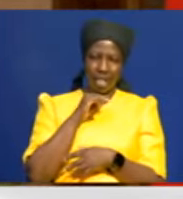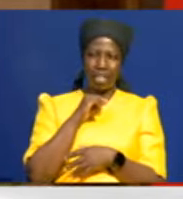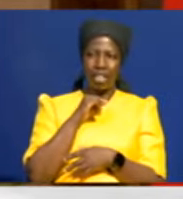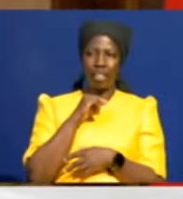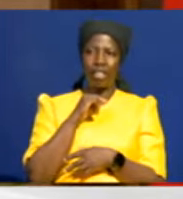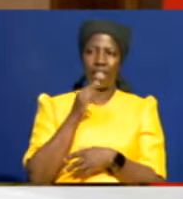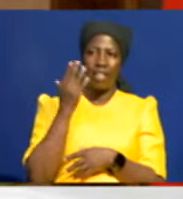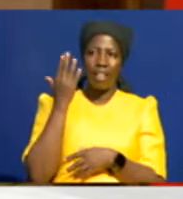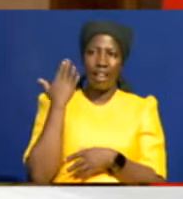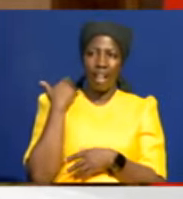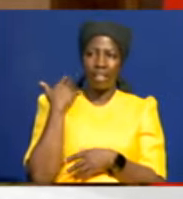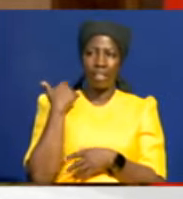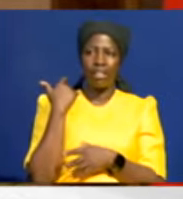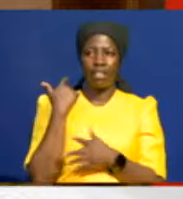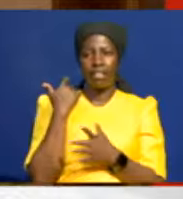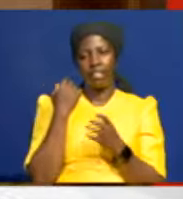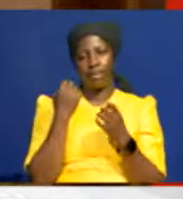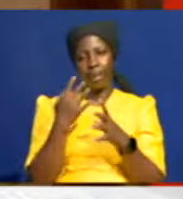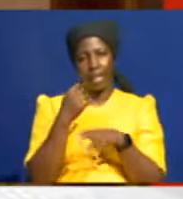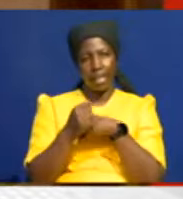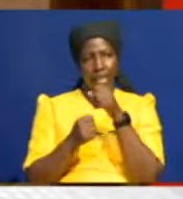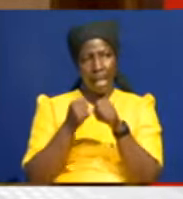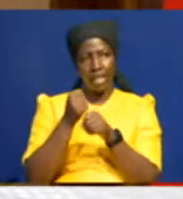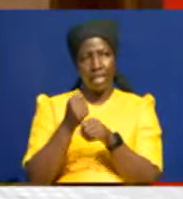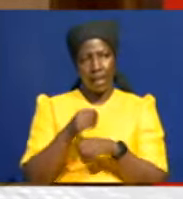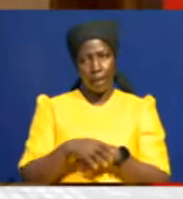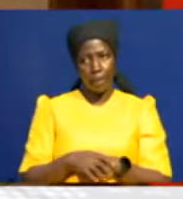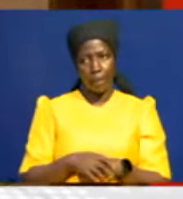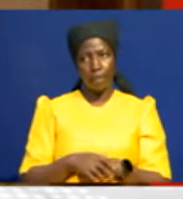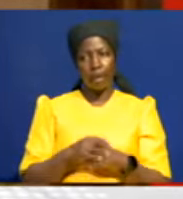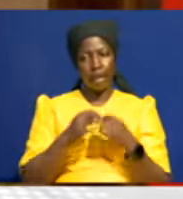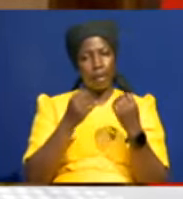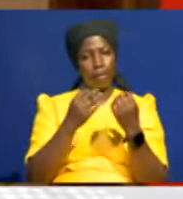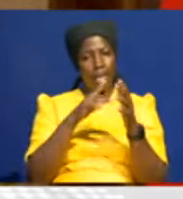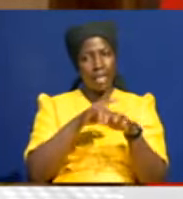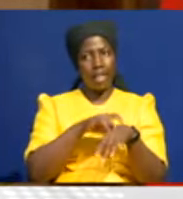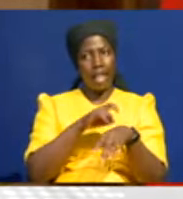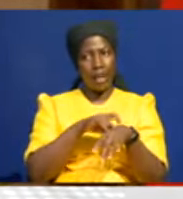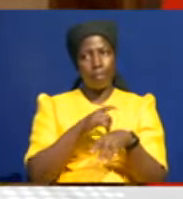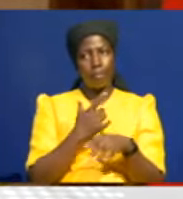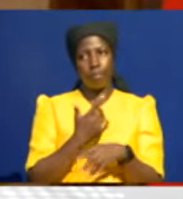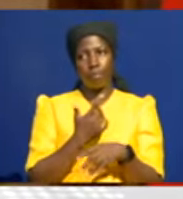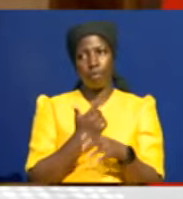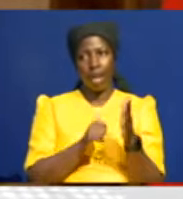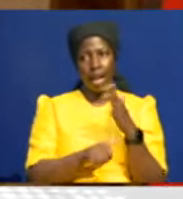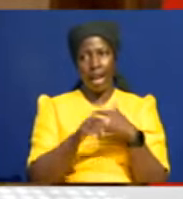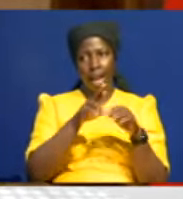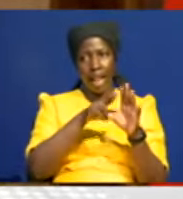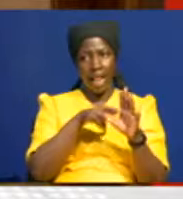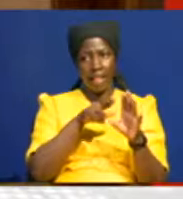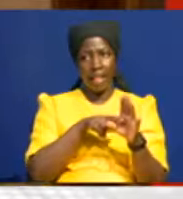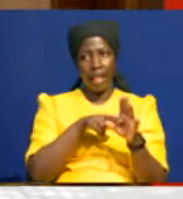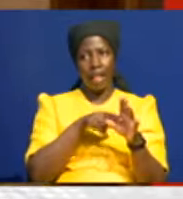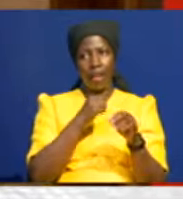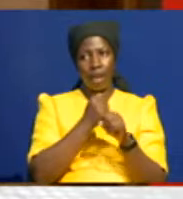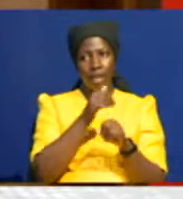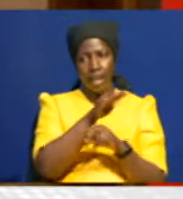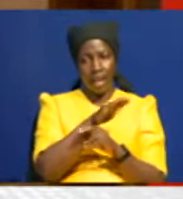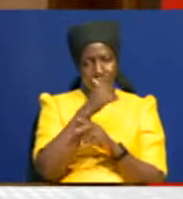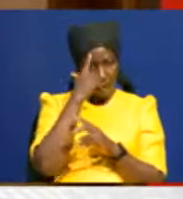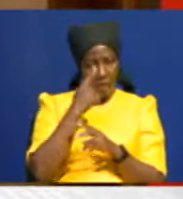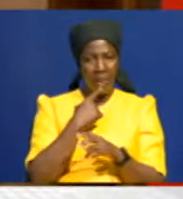the last centuries. A couple of times we were under the Russian occupation, under the Russian partition for 123